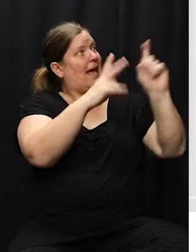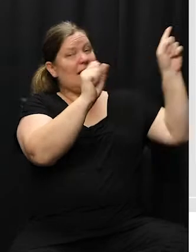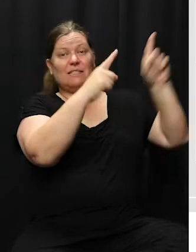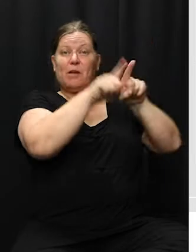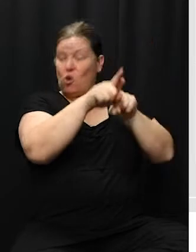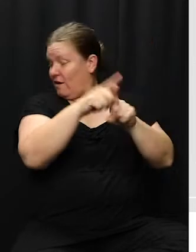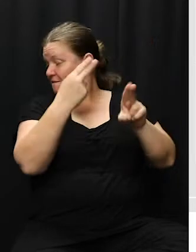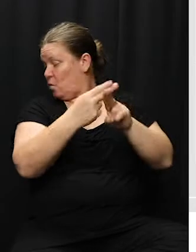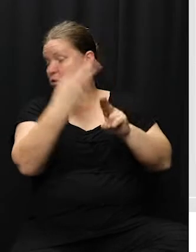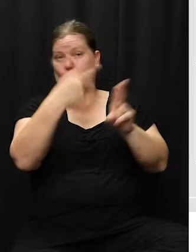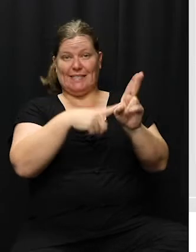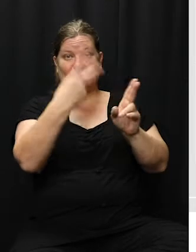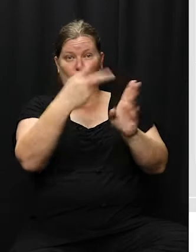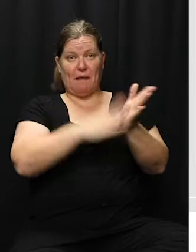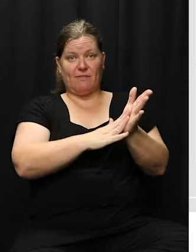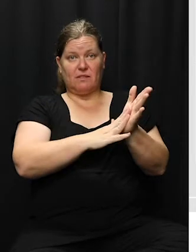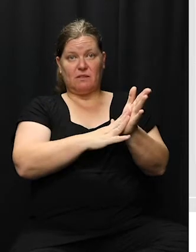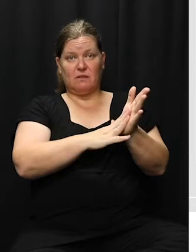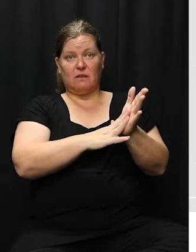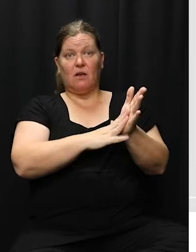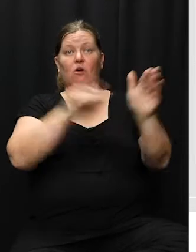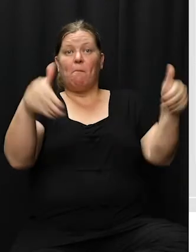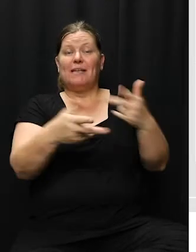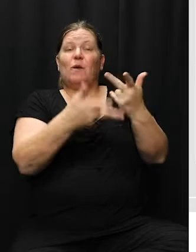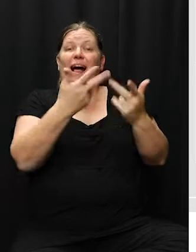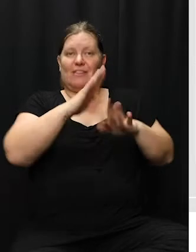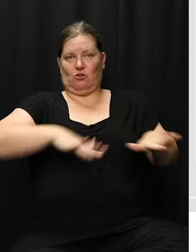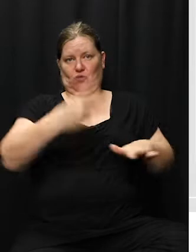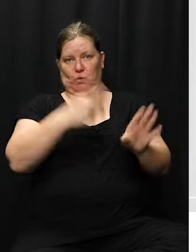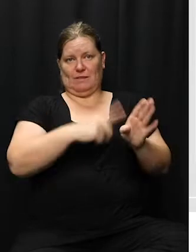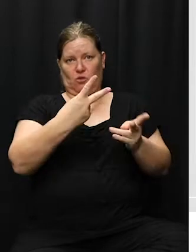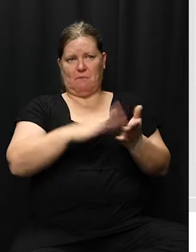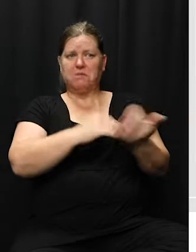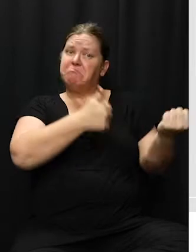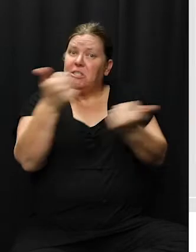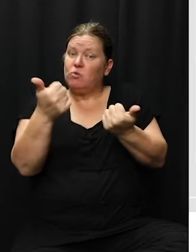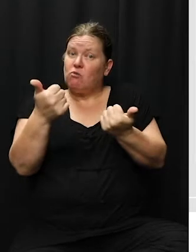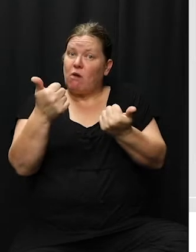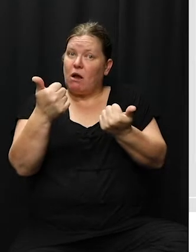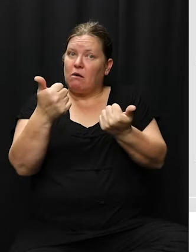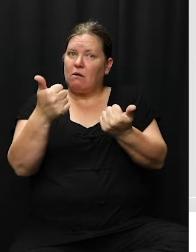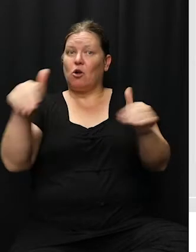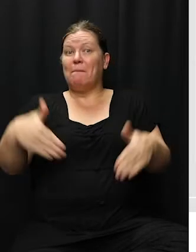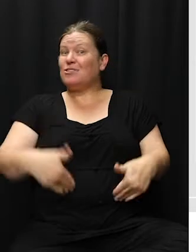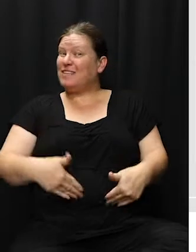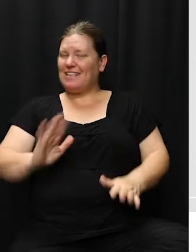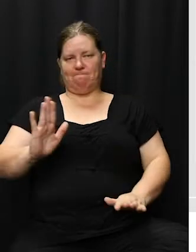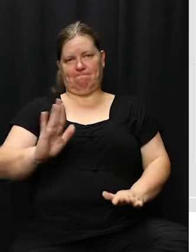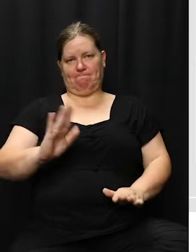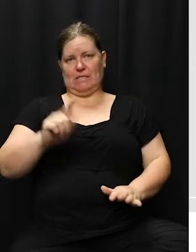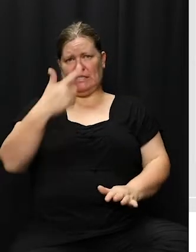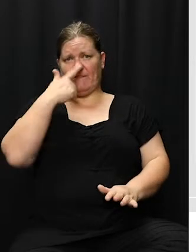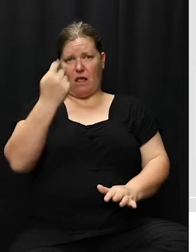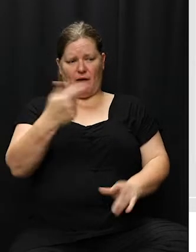see, wow, they're actually doing pretty well if considering how long they've been signing, compared to other kids who also have been signing for about 2 years, 2